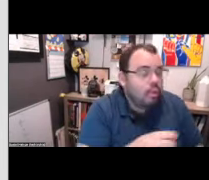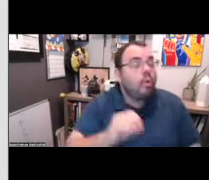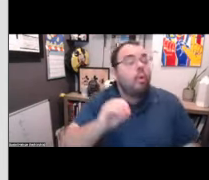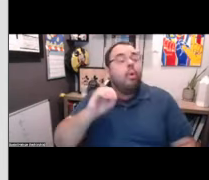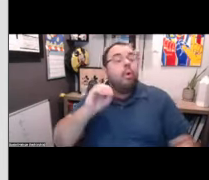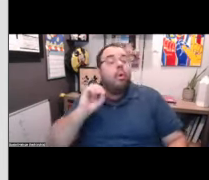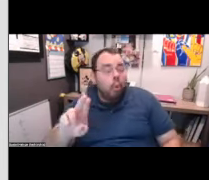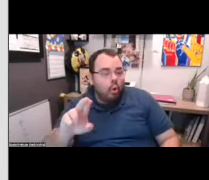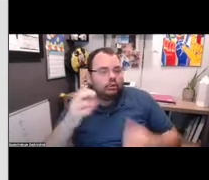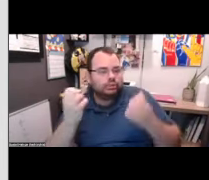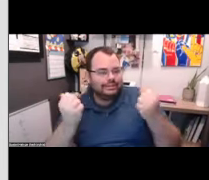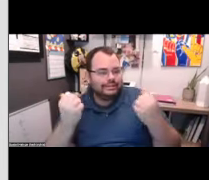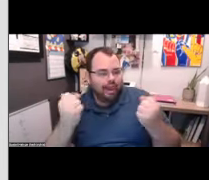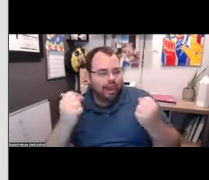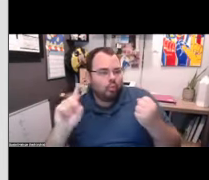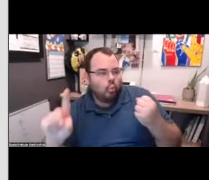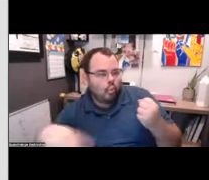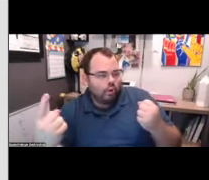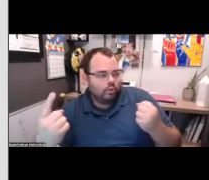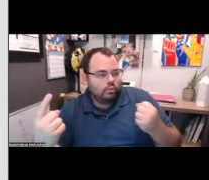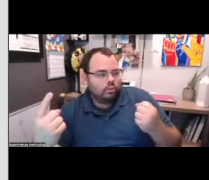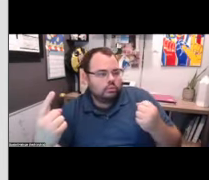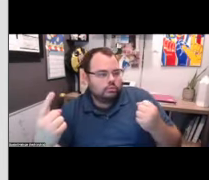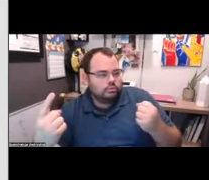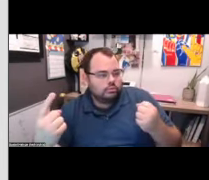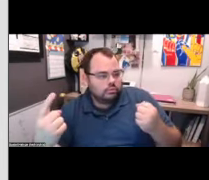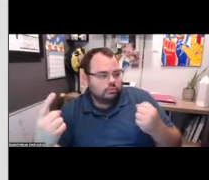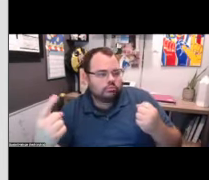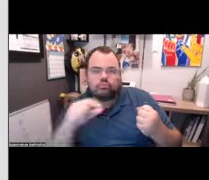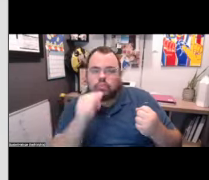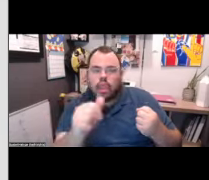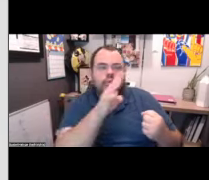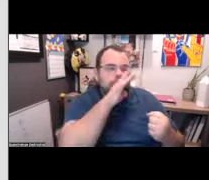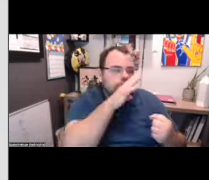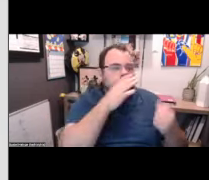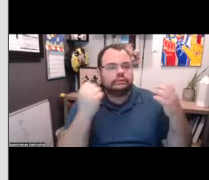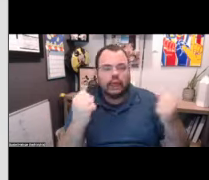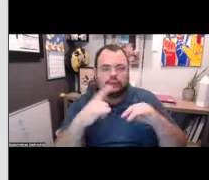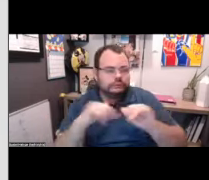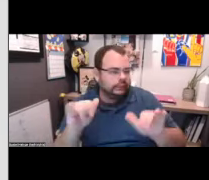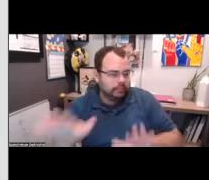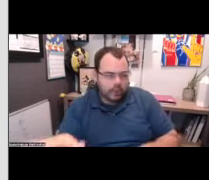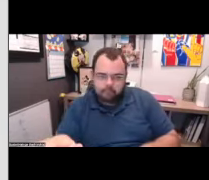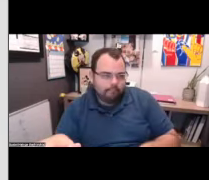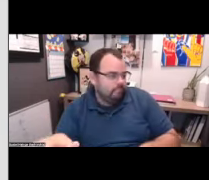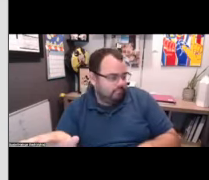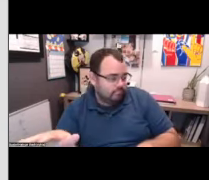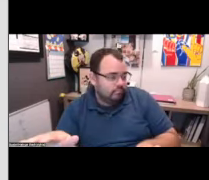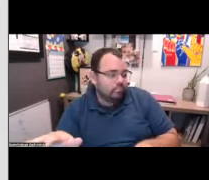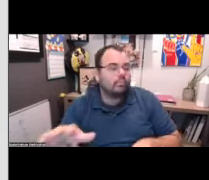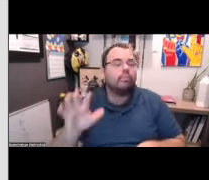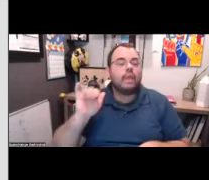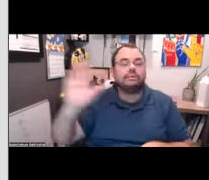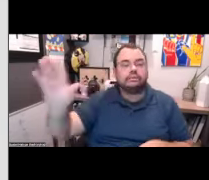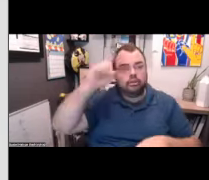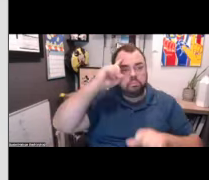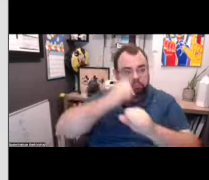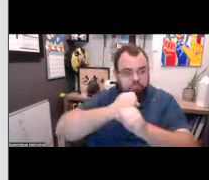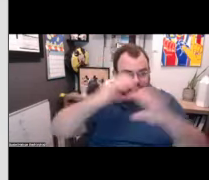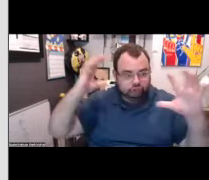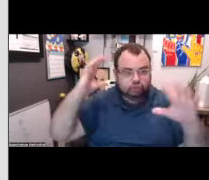in Debbie school. They said you speak only or you sign only. So you don't sign and speak at the same